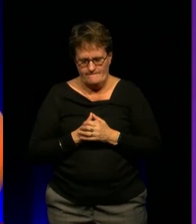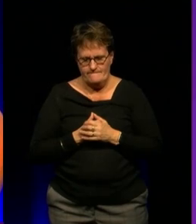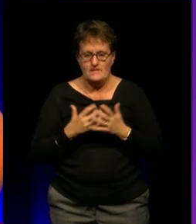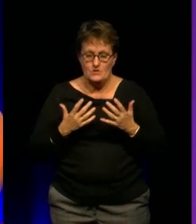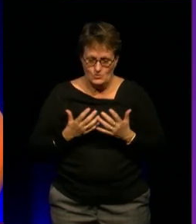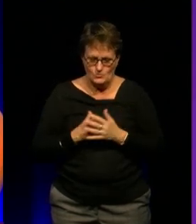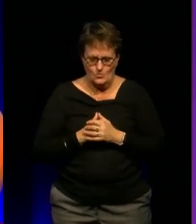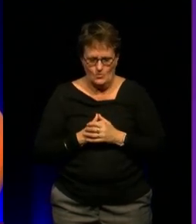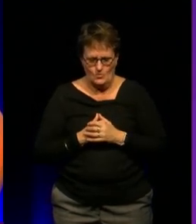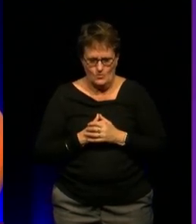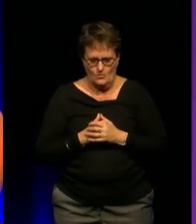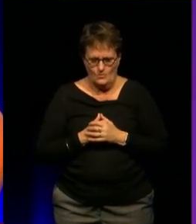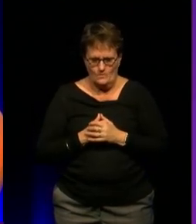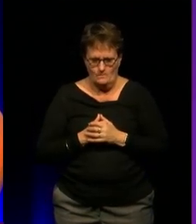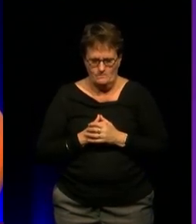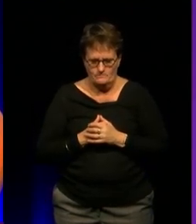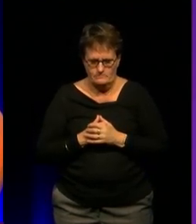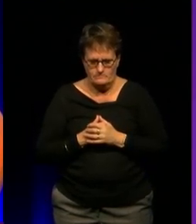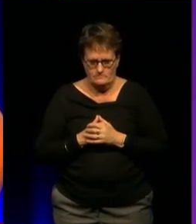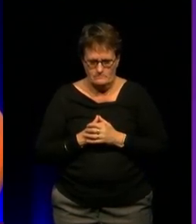and so like